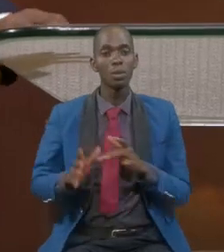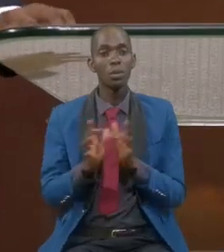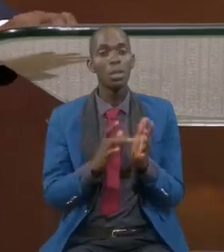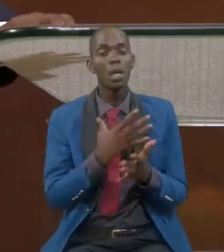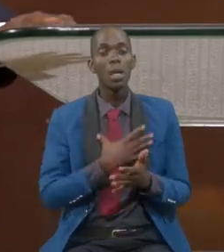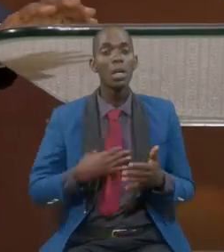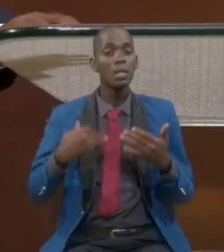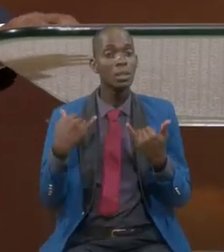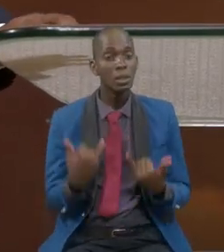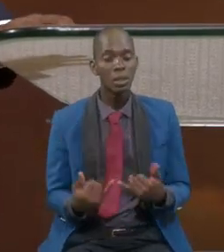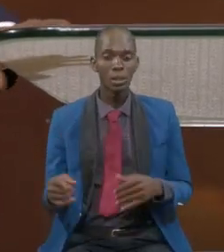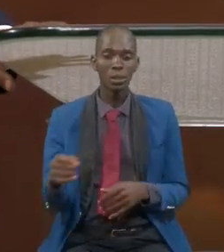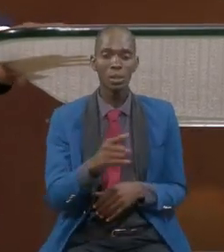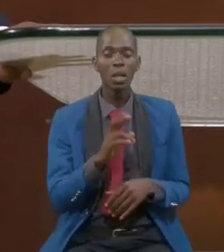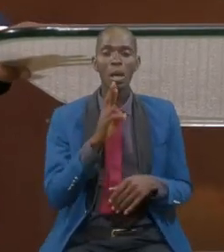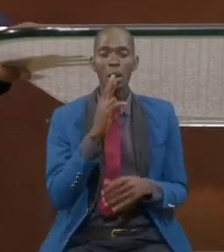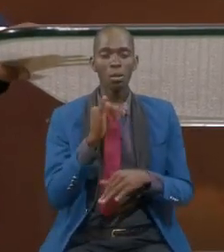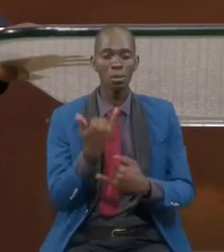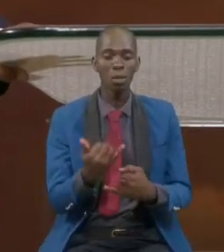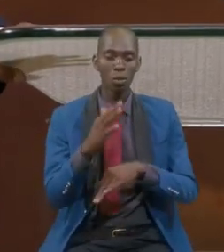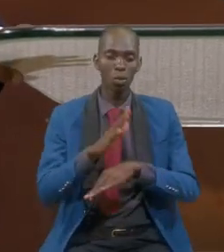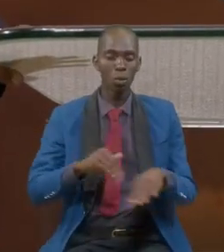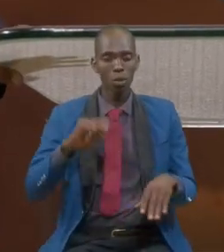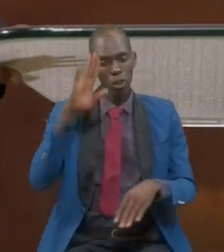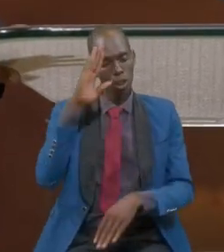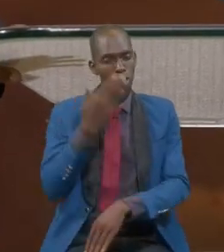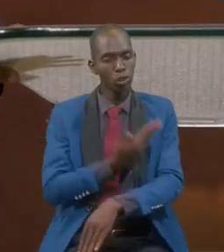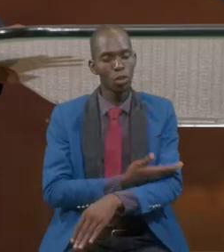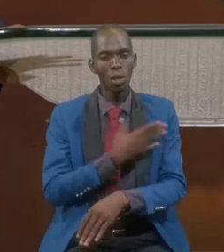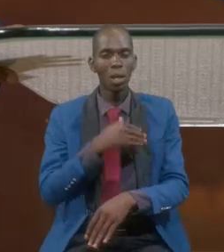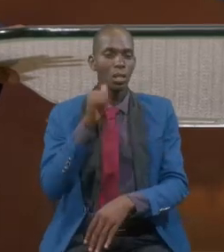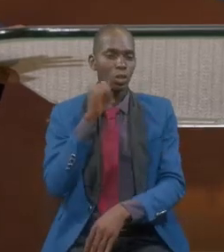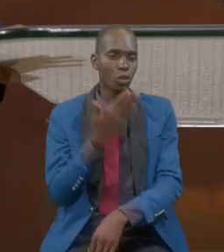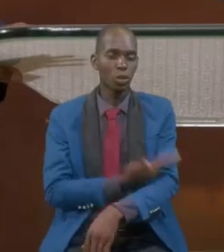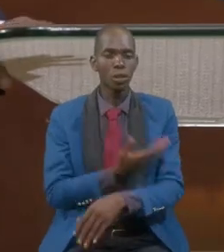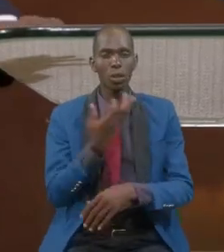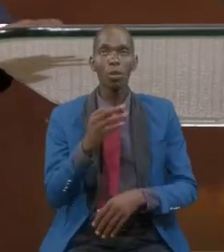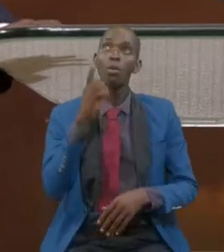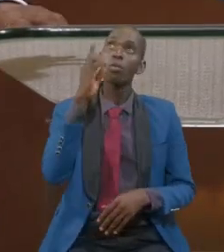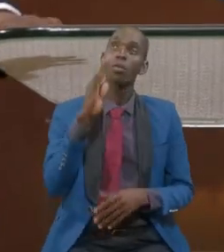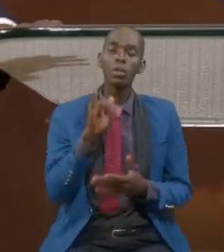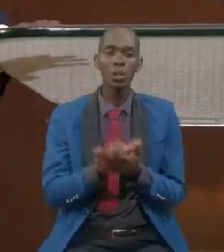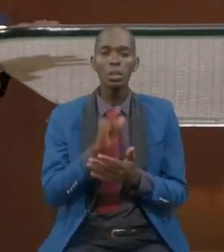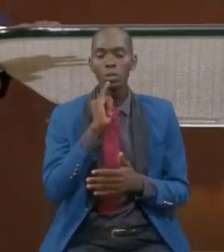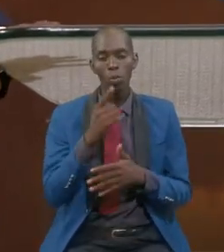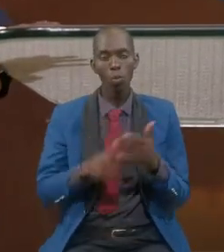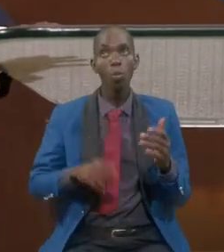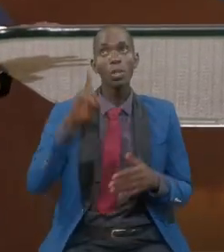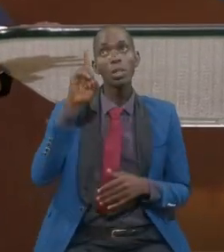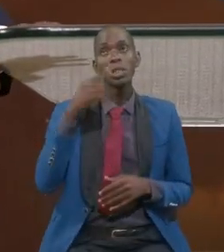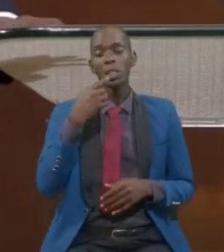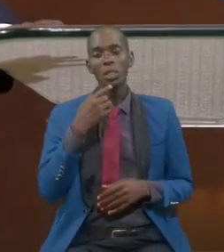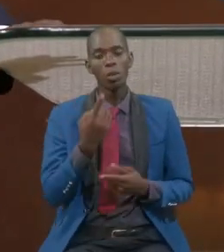now their sons and daughters of God that's what God said Come Ye from out from among them and be